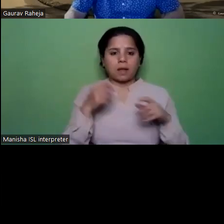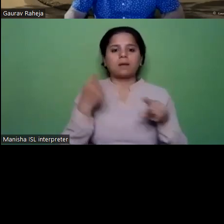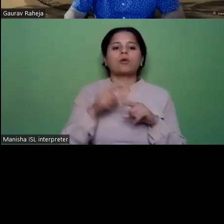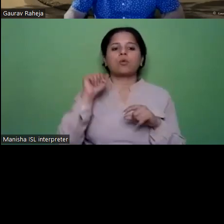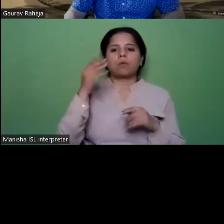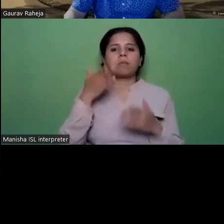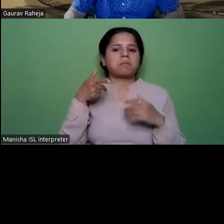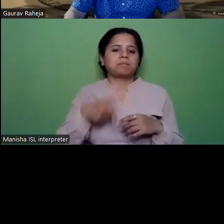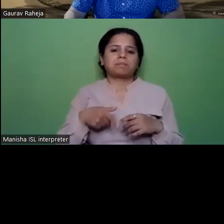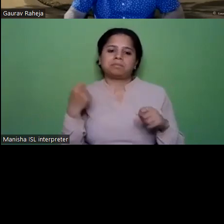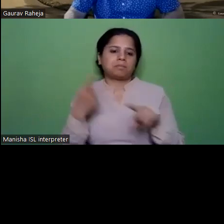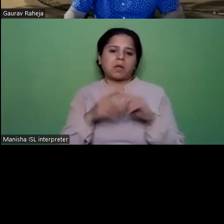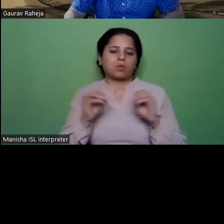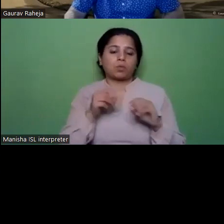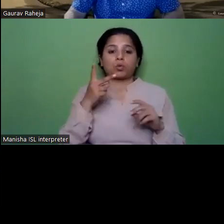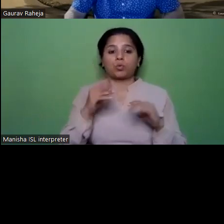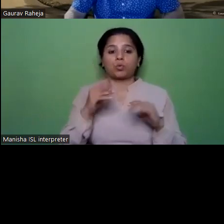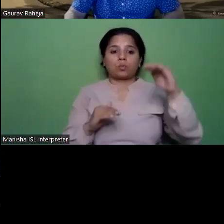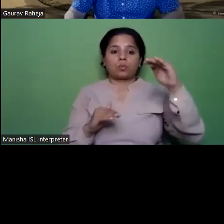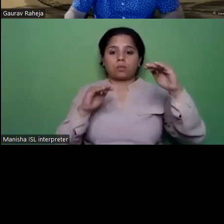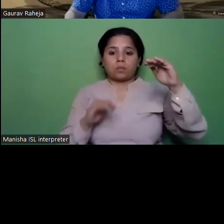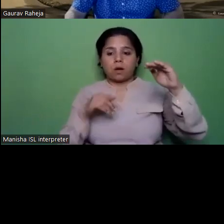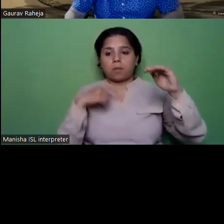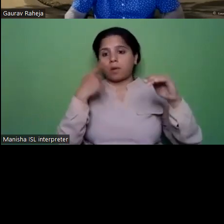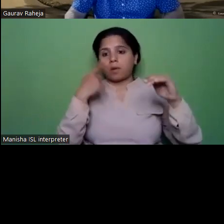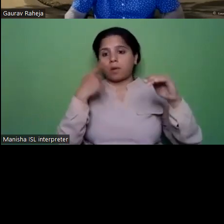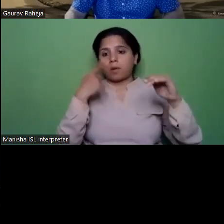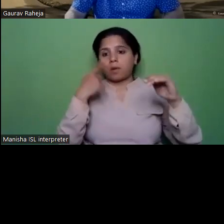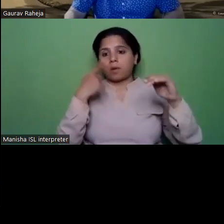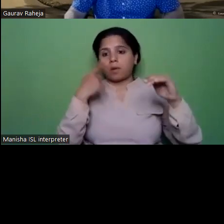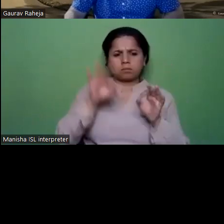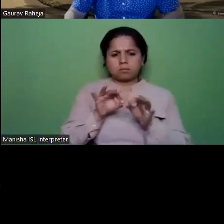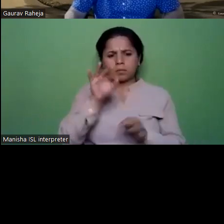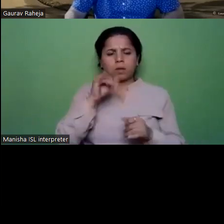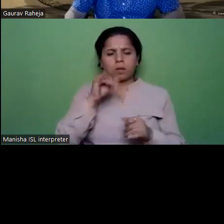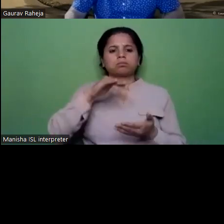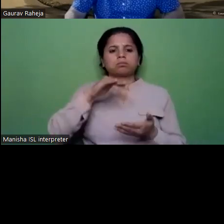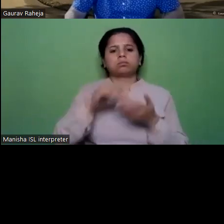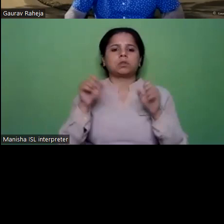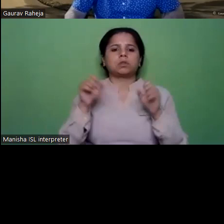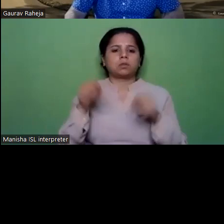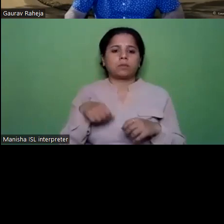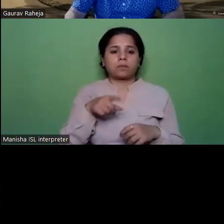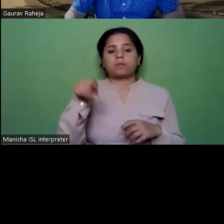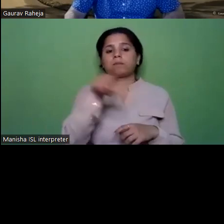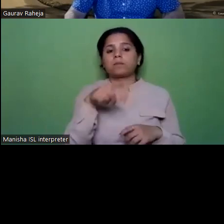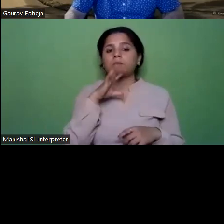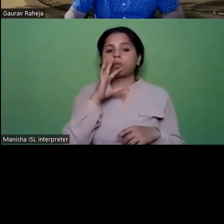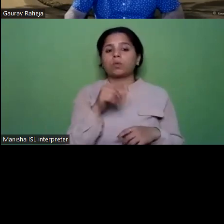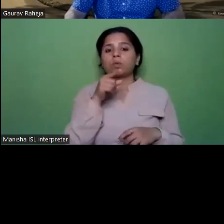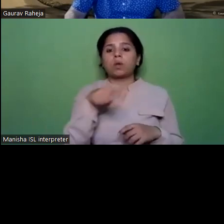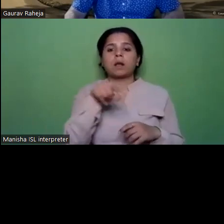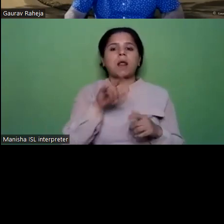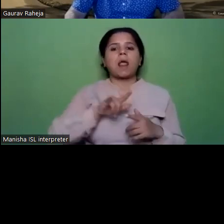work here, but 2 different heights for people with height adjustabilities. This is from the Frankfurt airport in